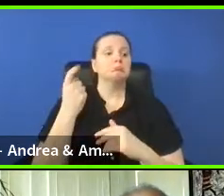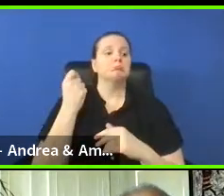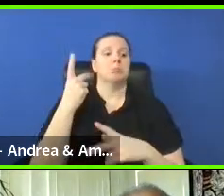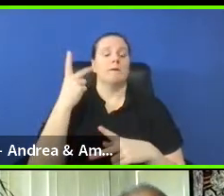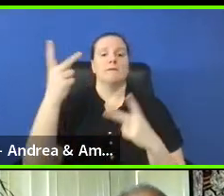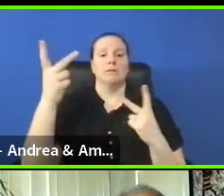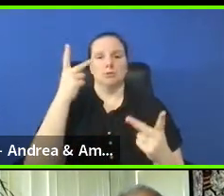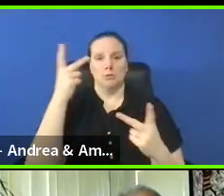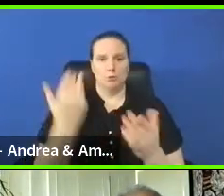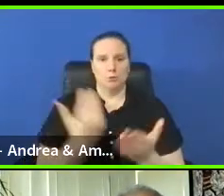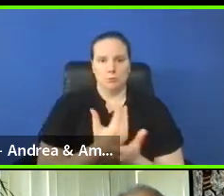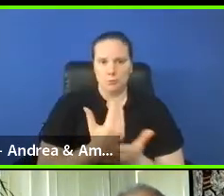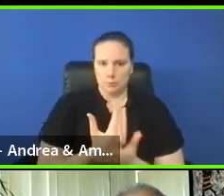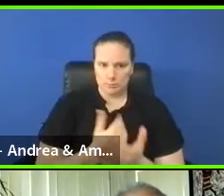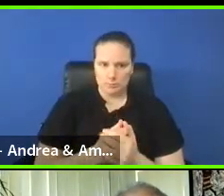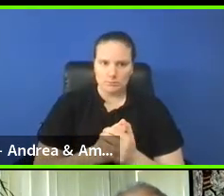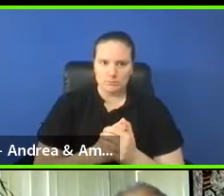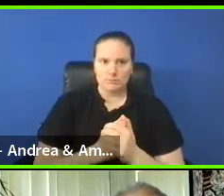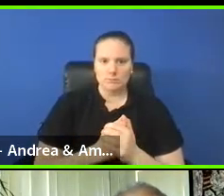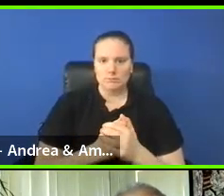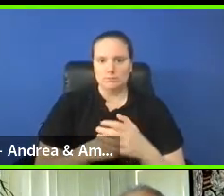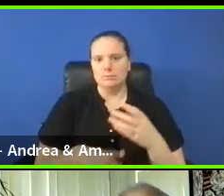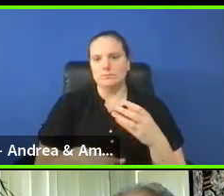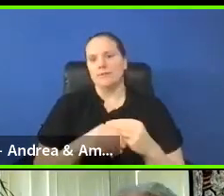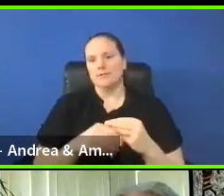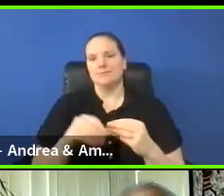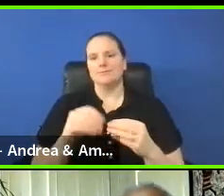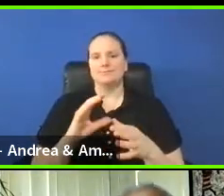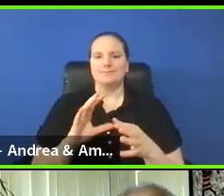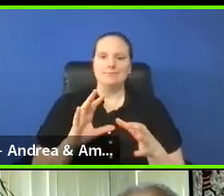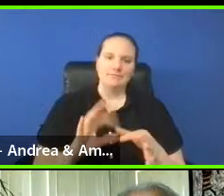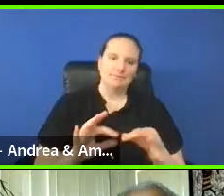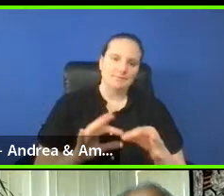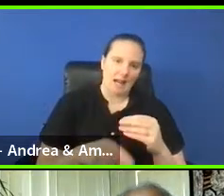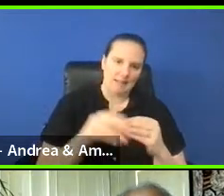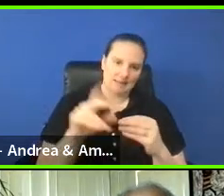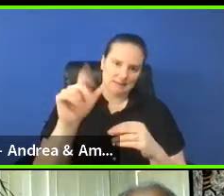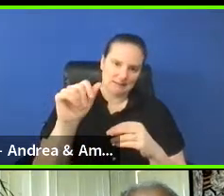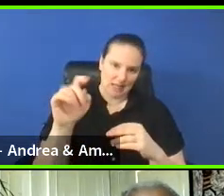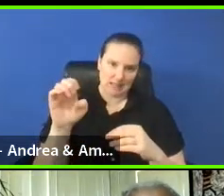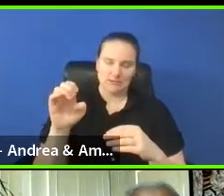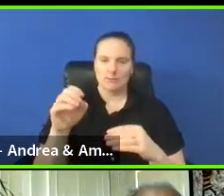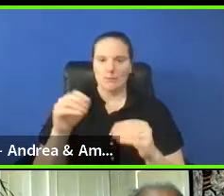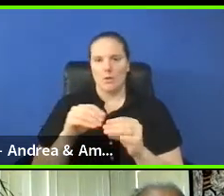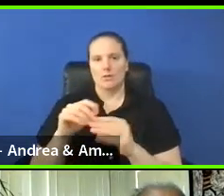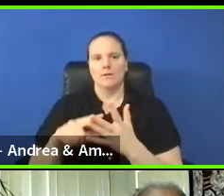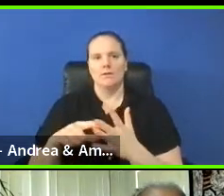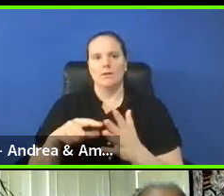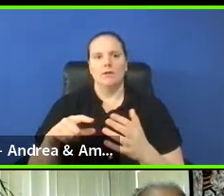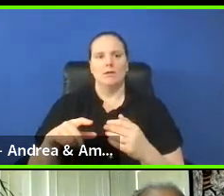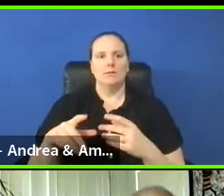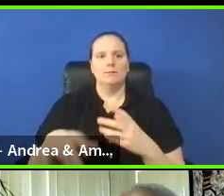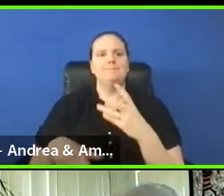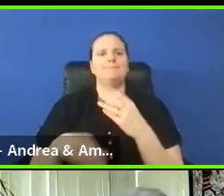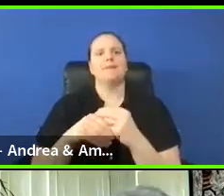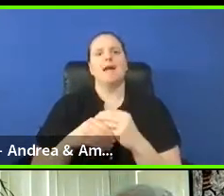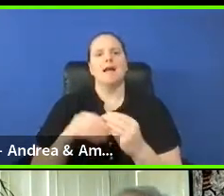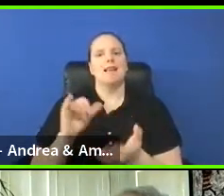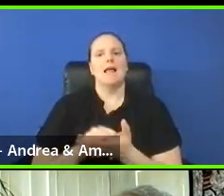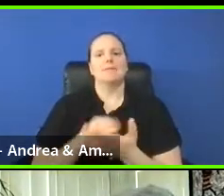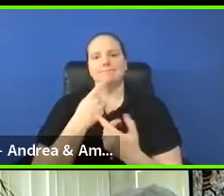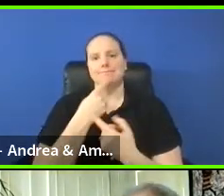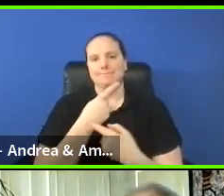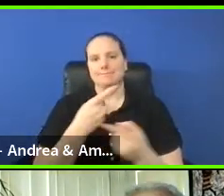visuals. Ann mentioned adding the date and a compass rose. I would also ask that you add a disclaimer of some kind